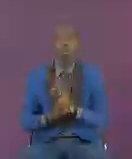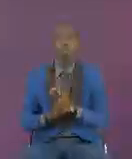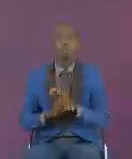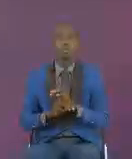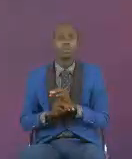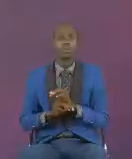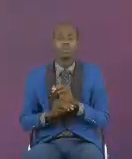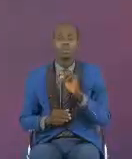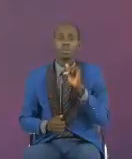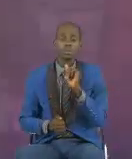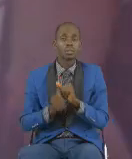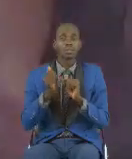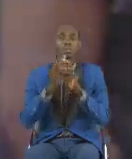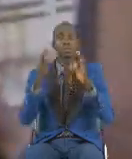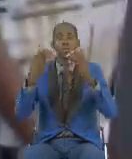greater possession,